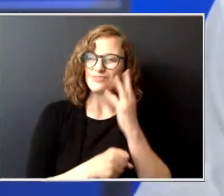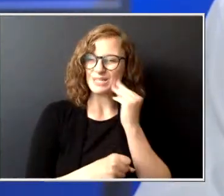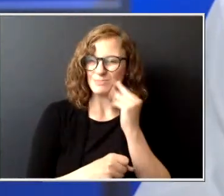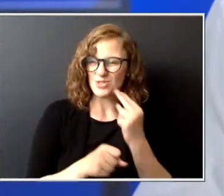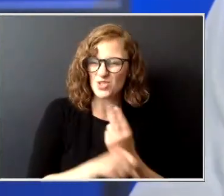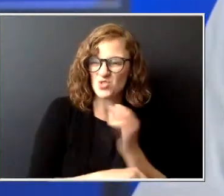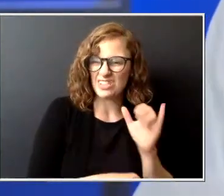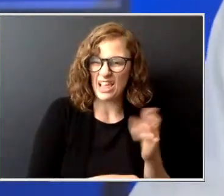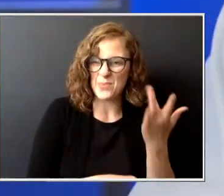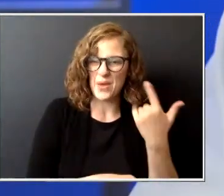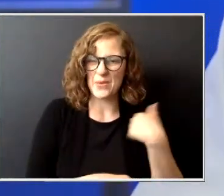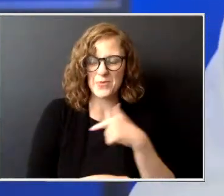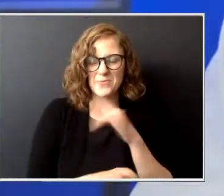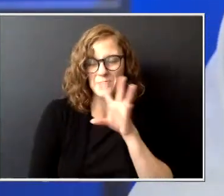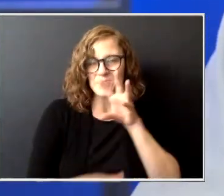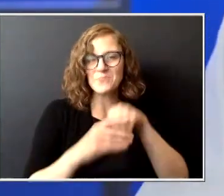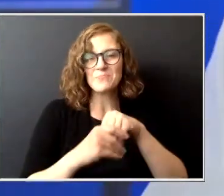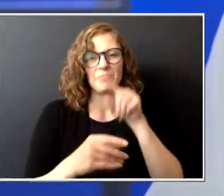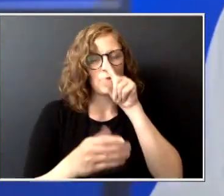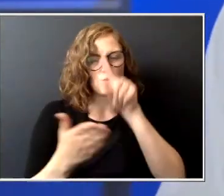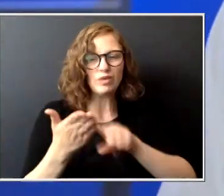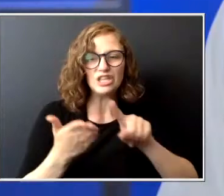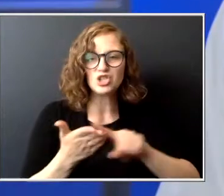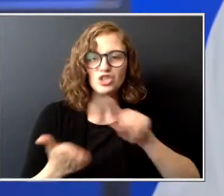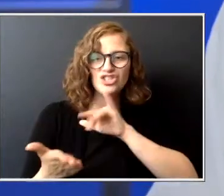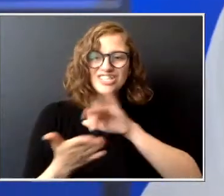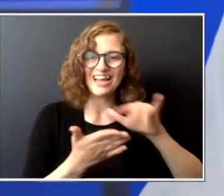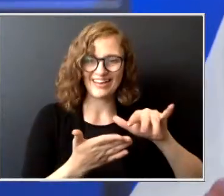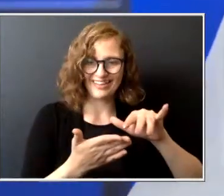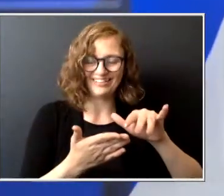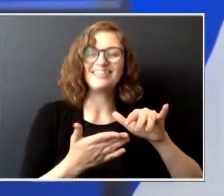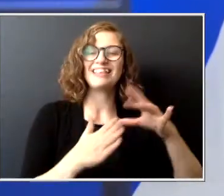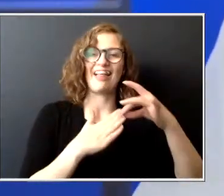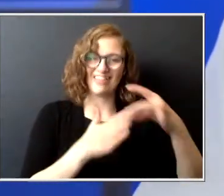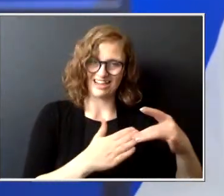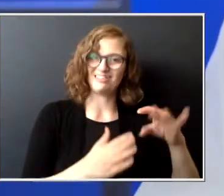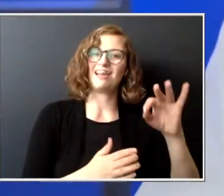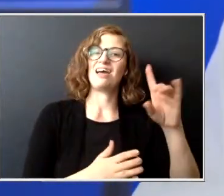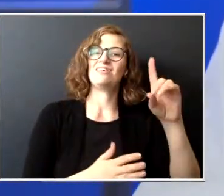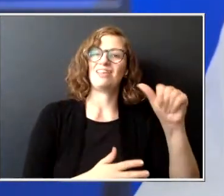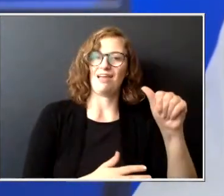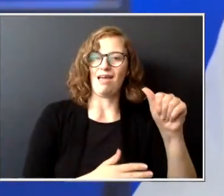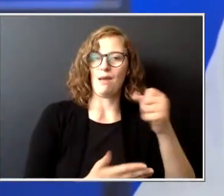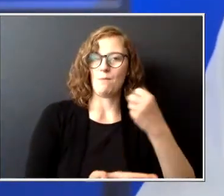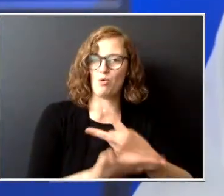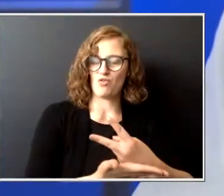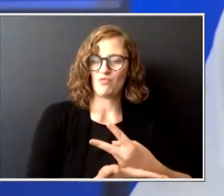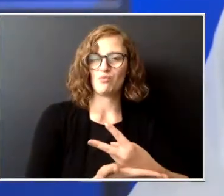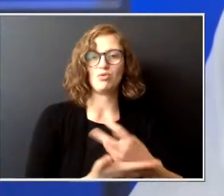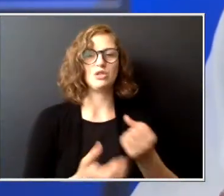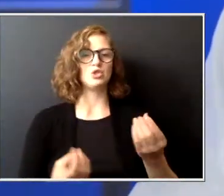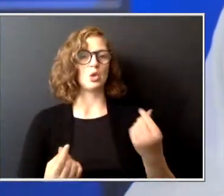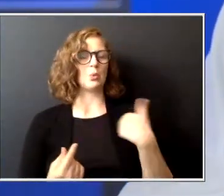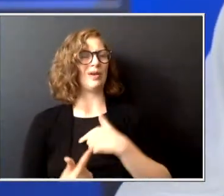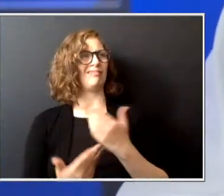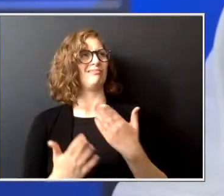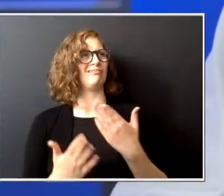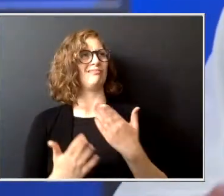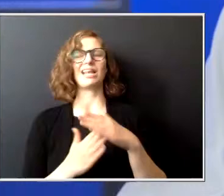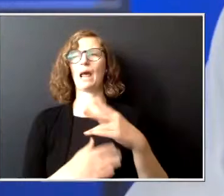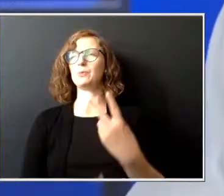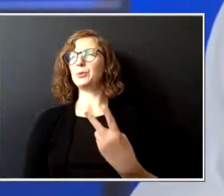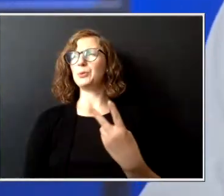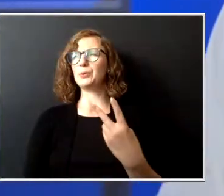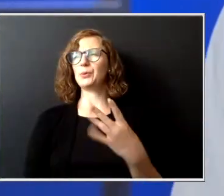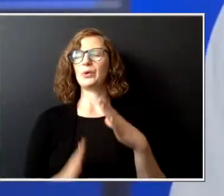research study that allowed FDA to approve it. So we have amongst top 2 or 3 number, in terms of